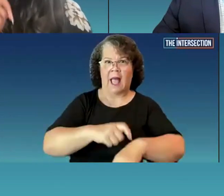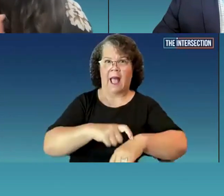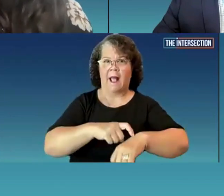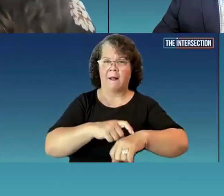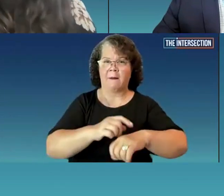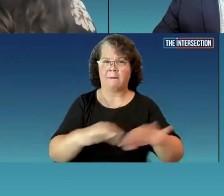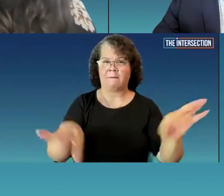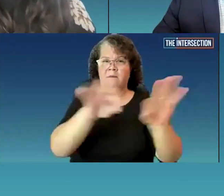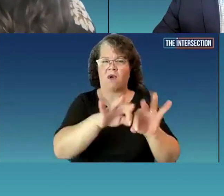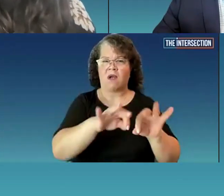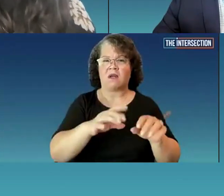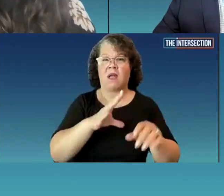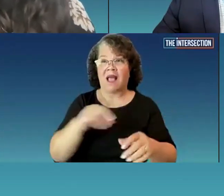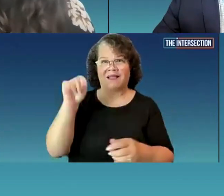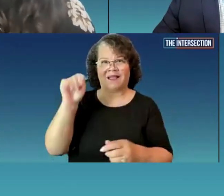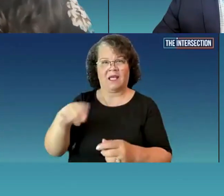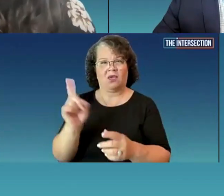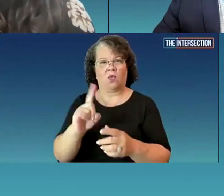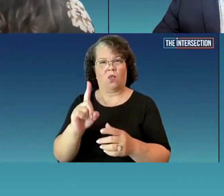comes in.